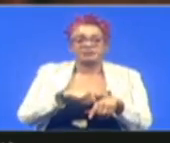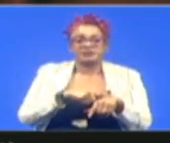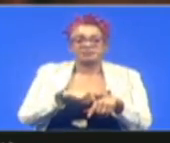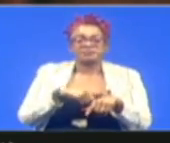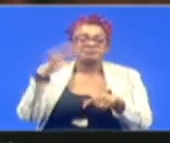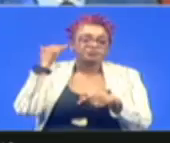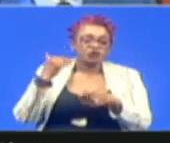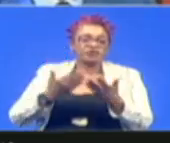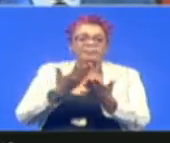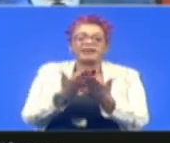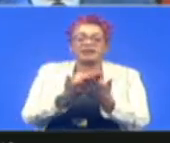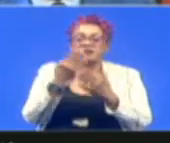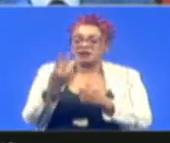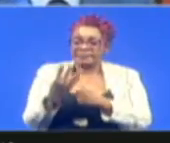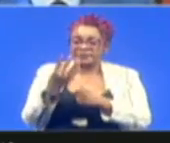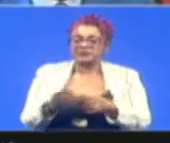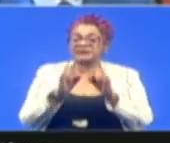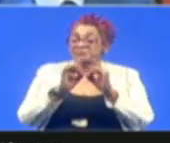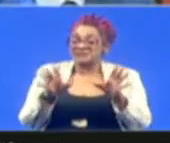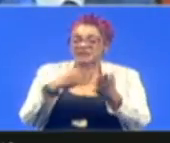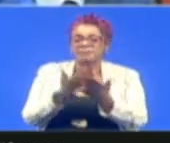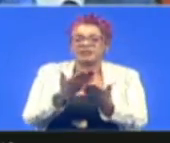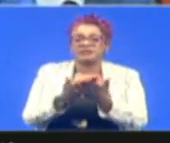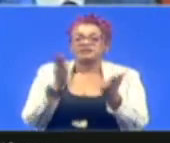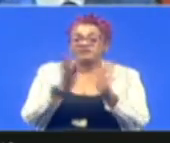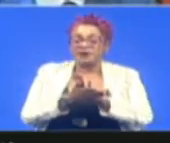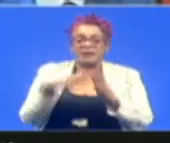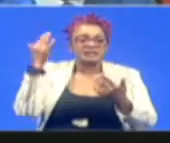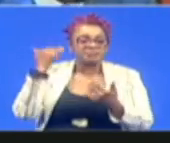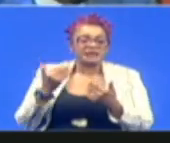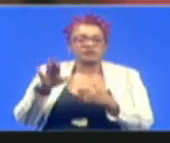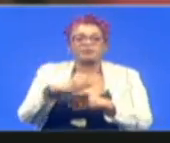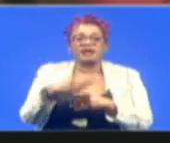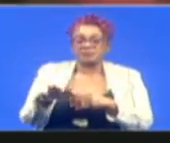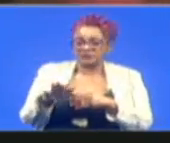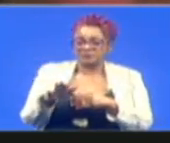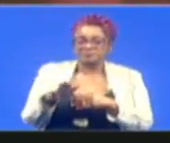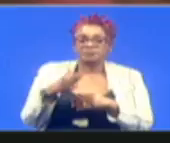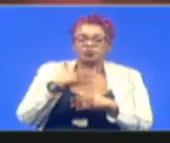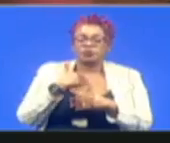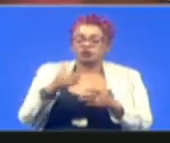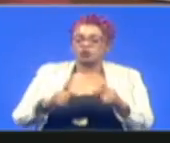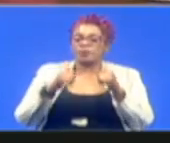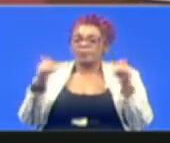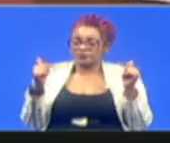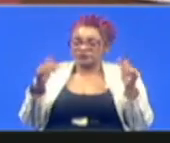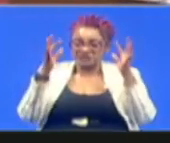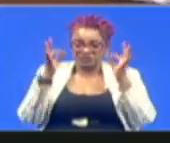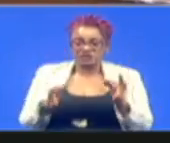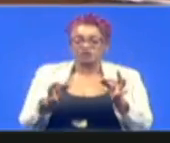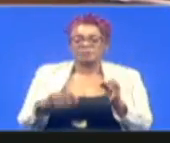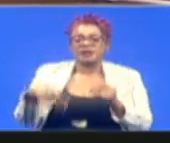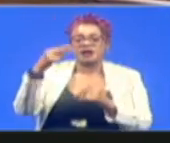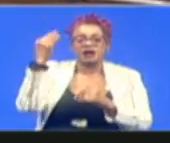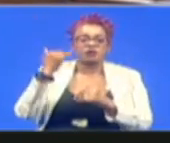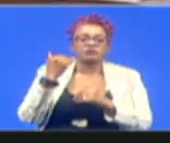of Appeal had in April dismissed an appeal filed by speakers of Parliament seeking to oppose a decision by the High Court